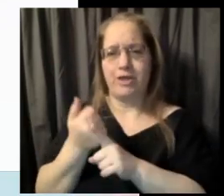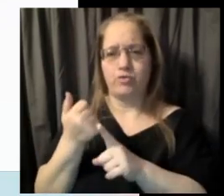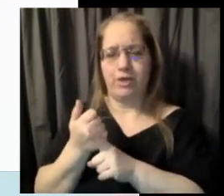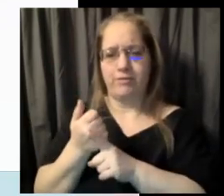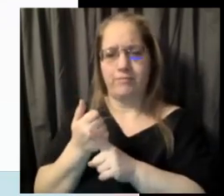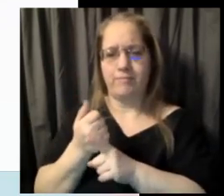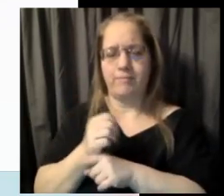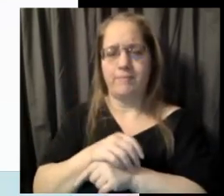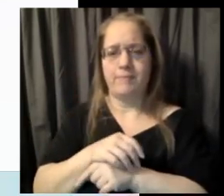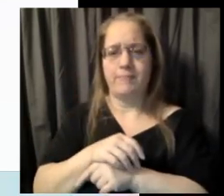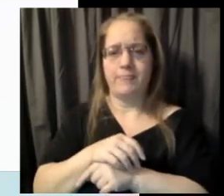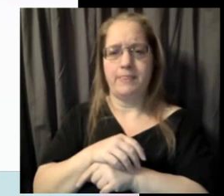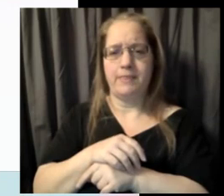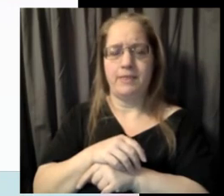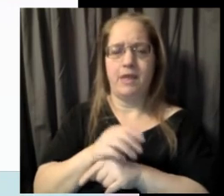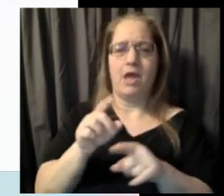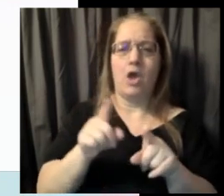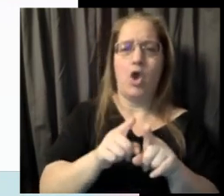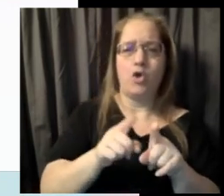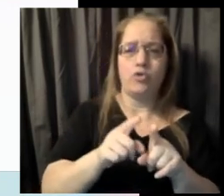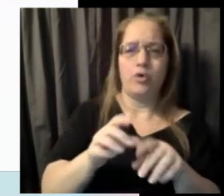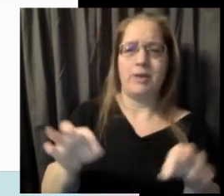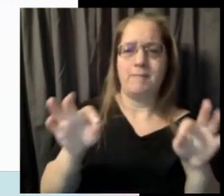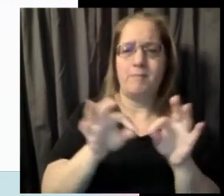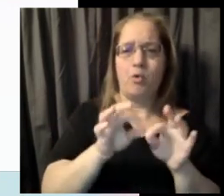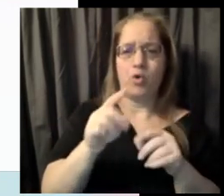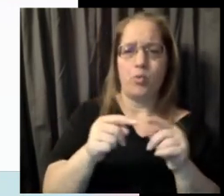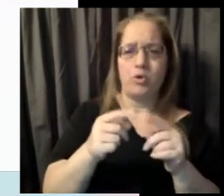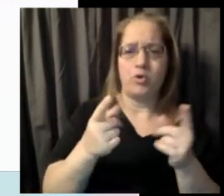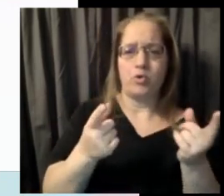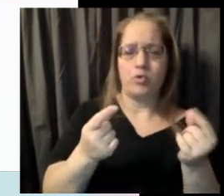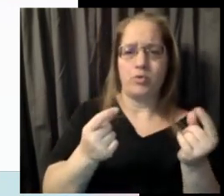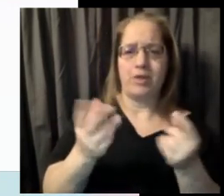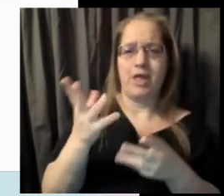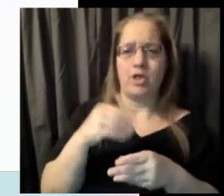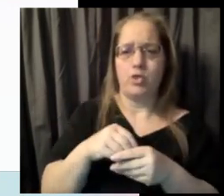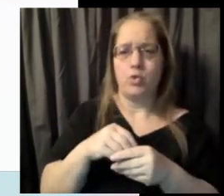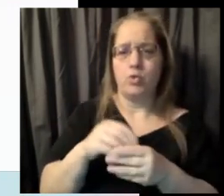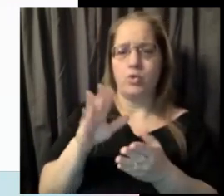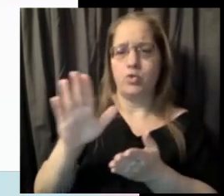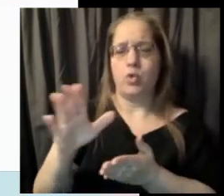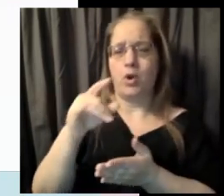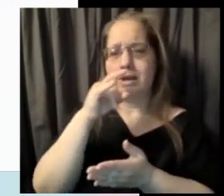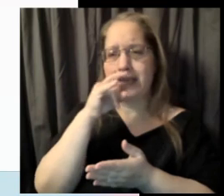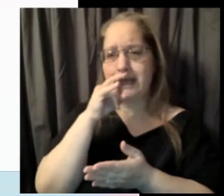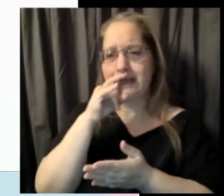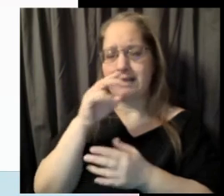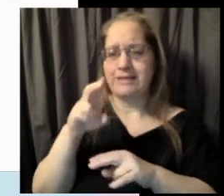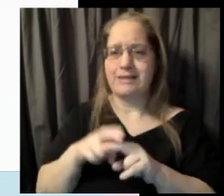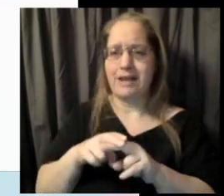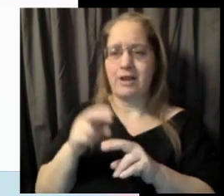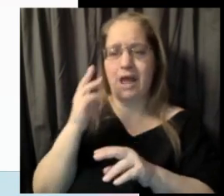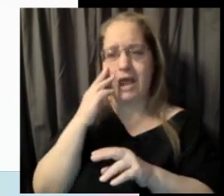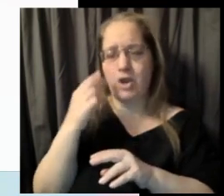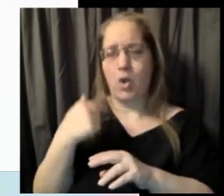And I also think it's huge that when you're doing this, include your child. sit down and say,